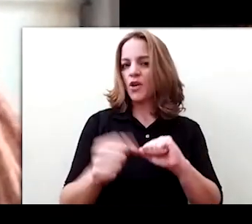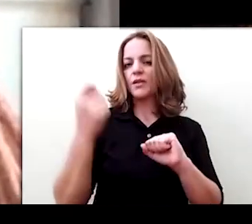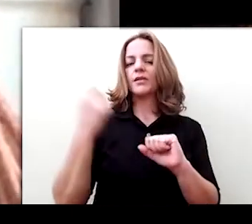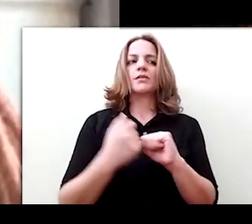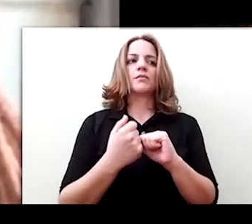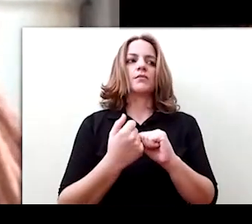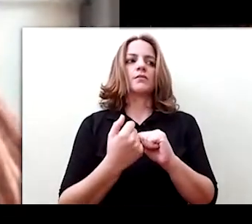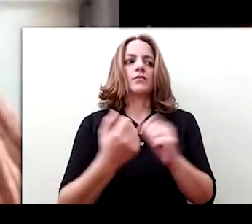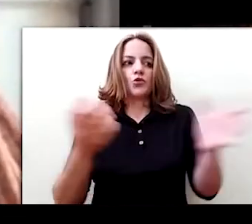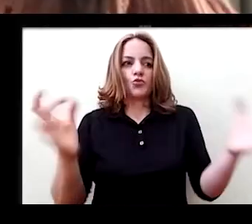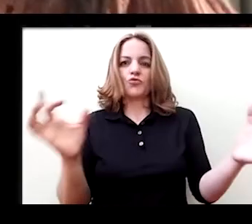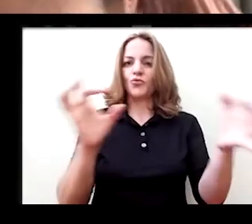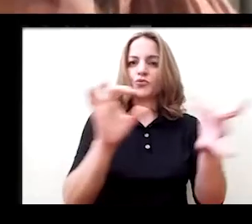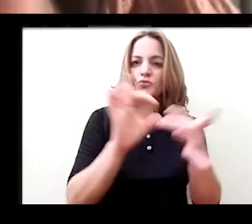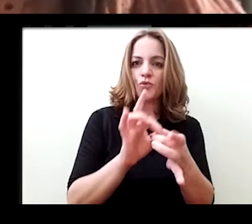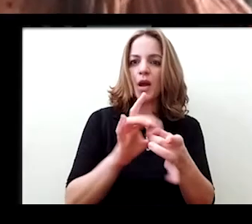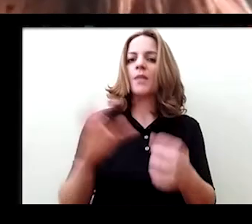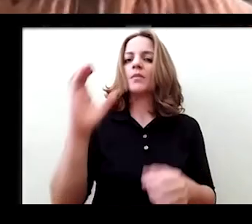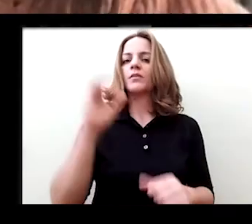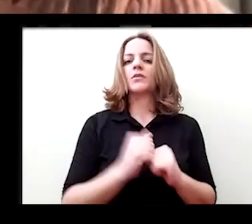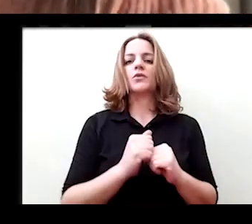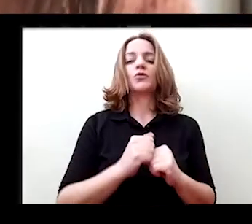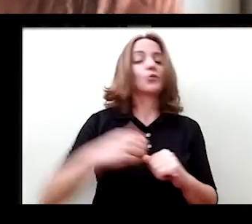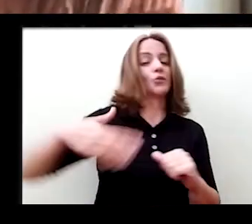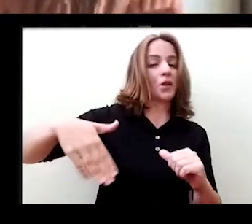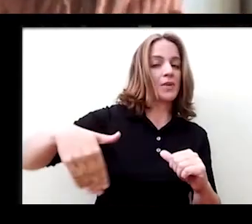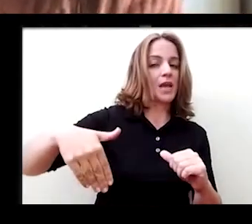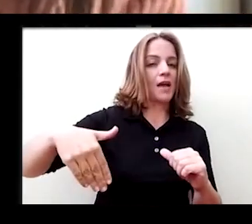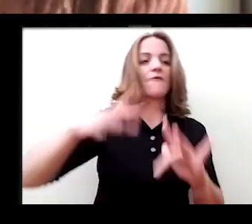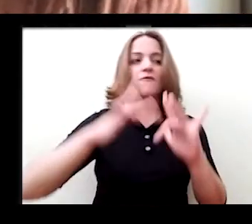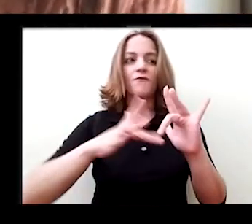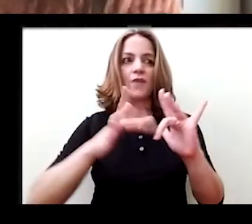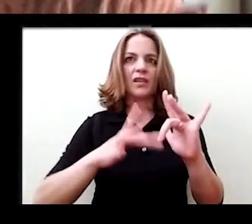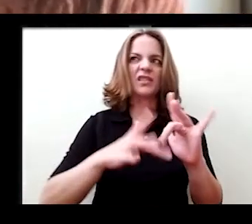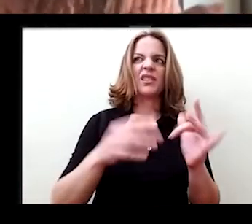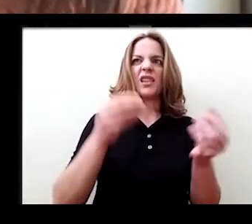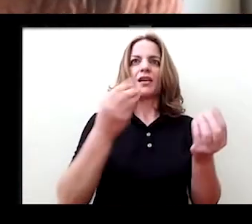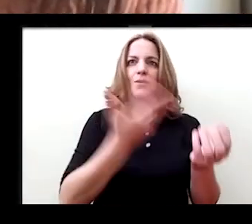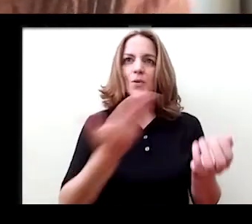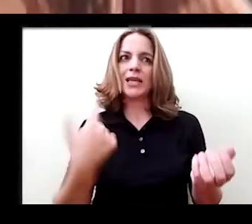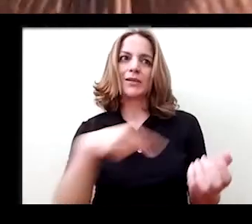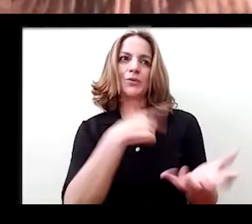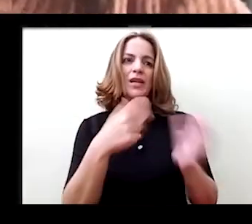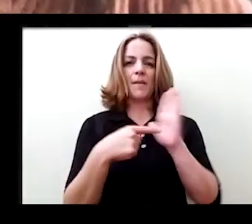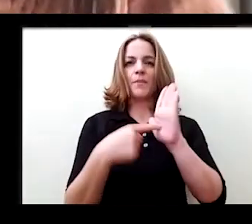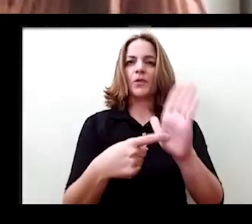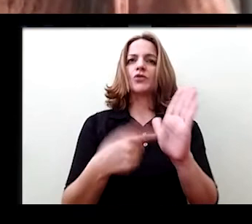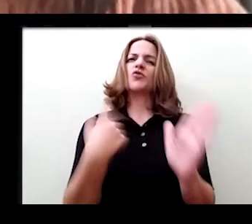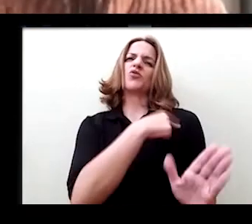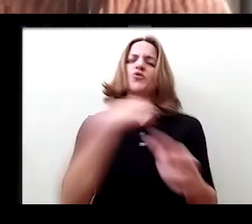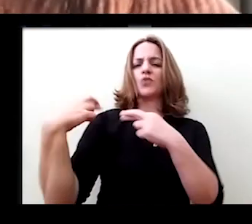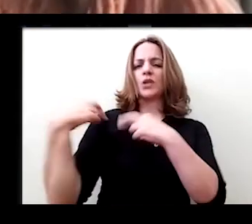public broadcasting in like 10 years. So we need to be able to hold them accountable, and without those tools to hold them accountable and even know, it often